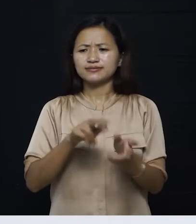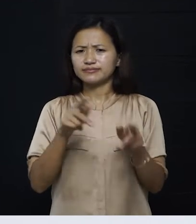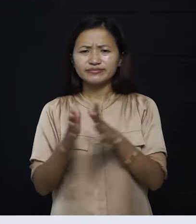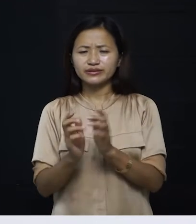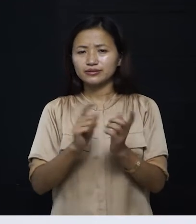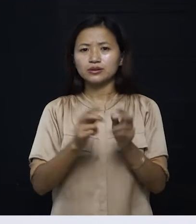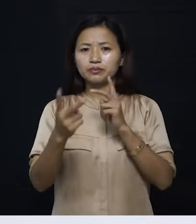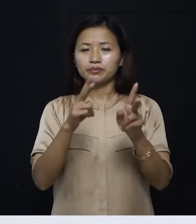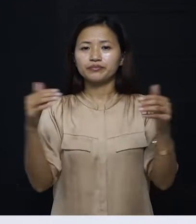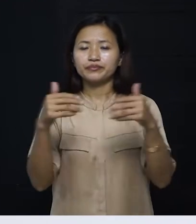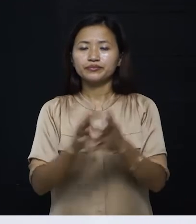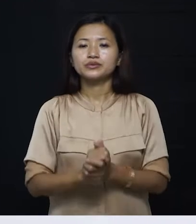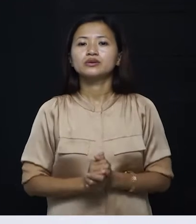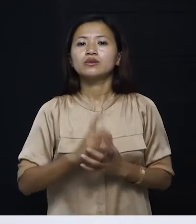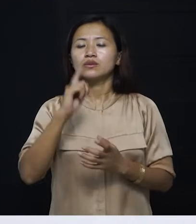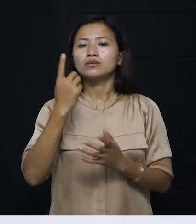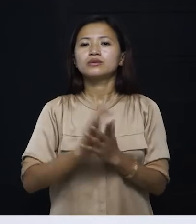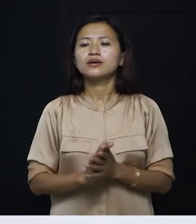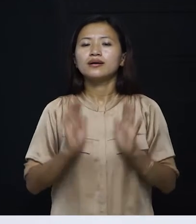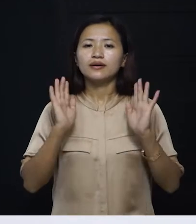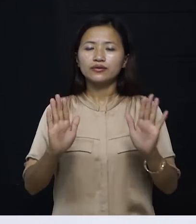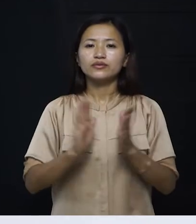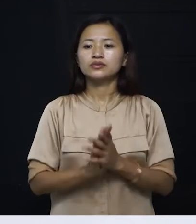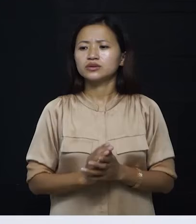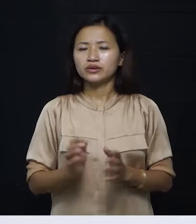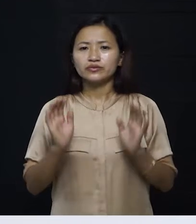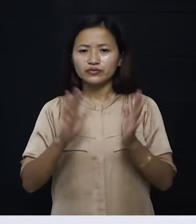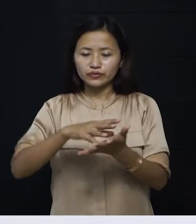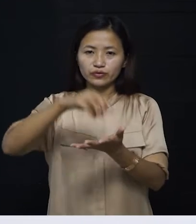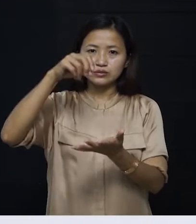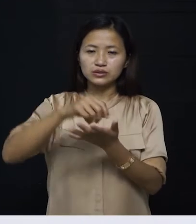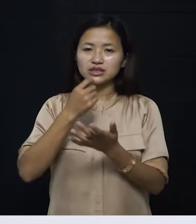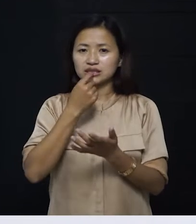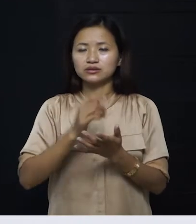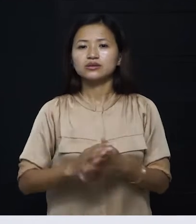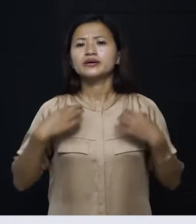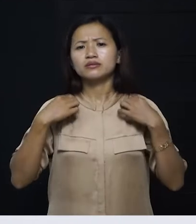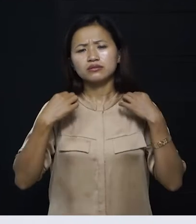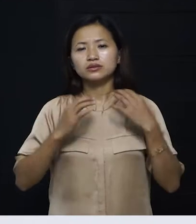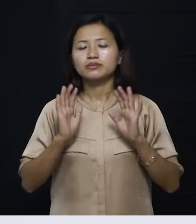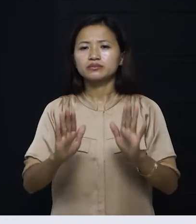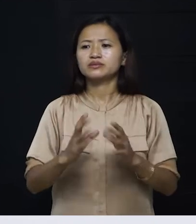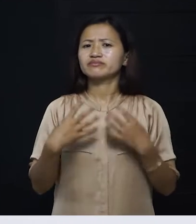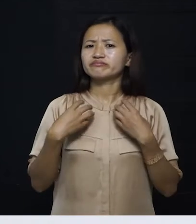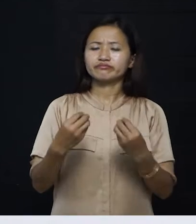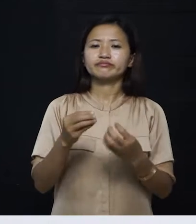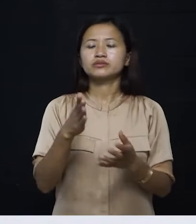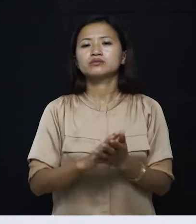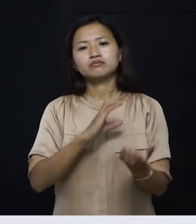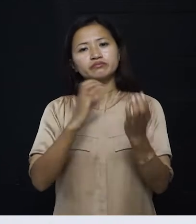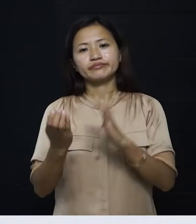they cannot exchange. I have wheat, you have clothes, but if you don't want the wheat, I cannot exchange it with you, isn't it?